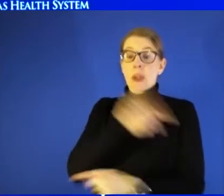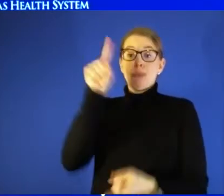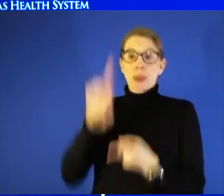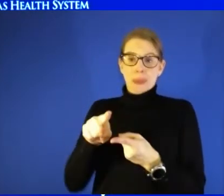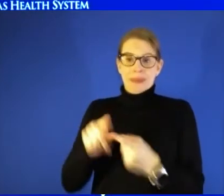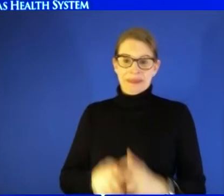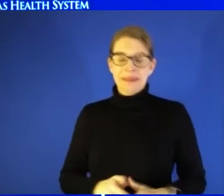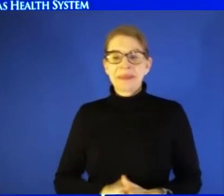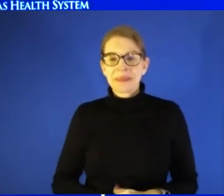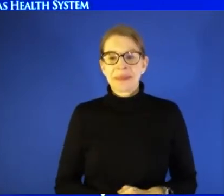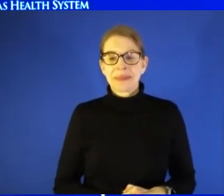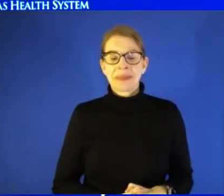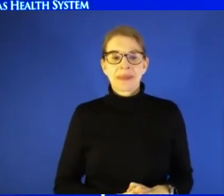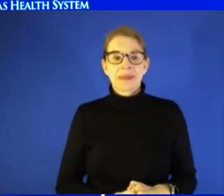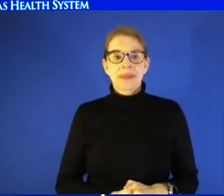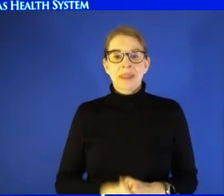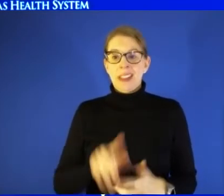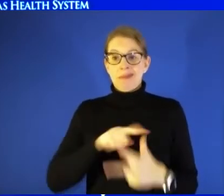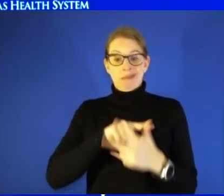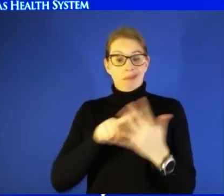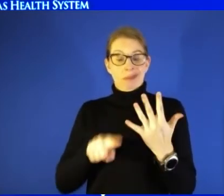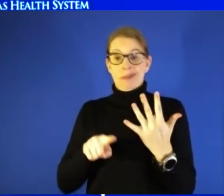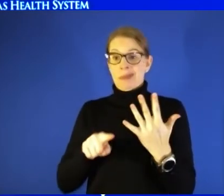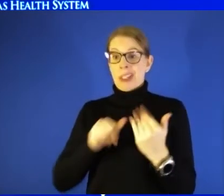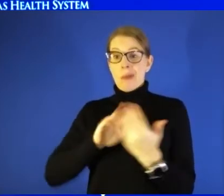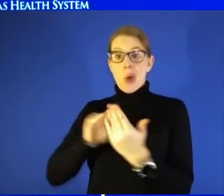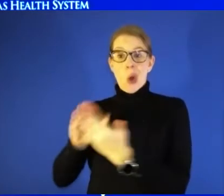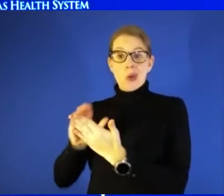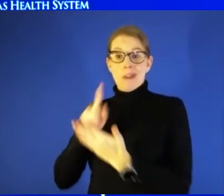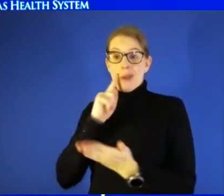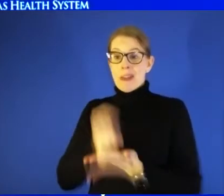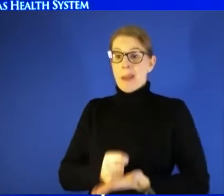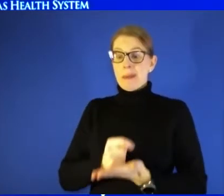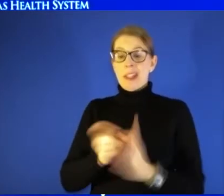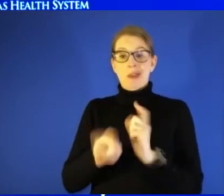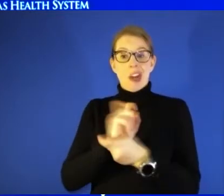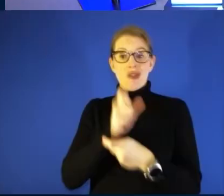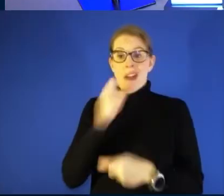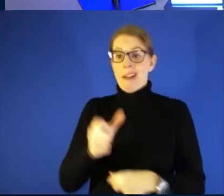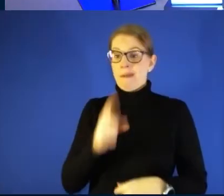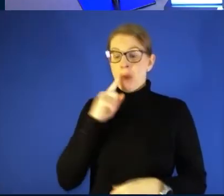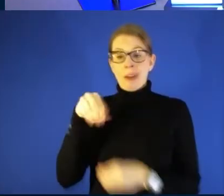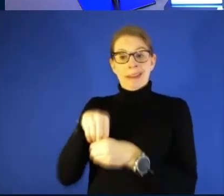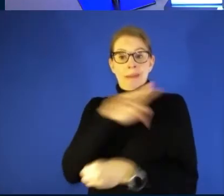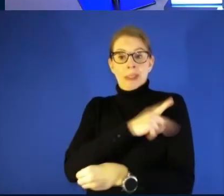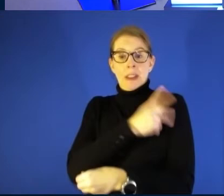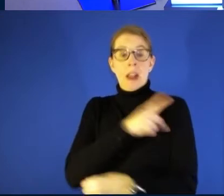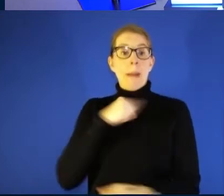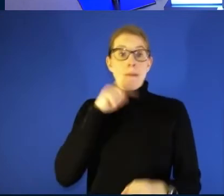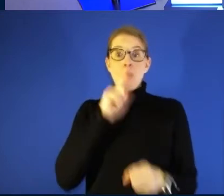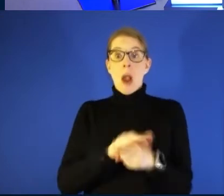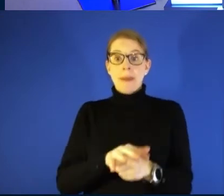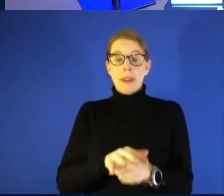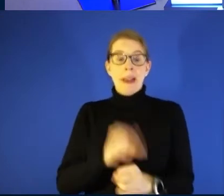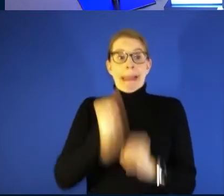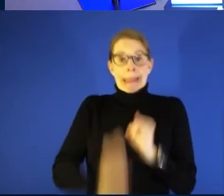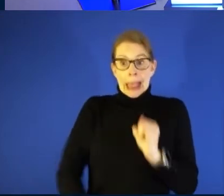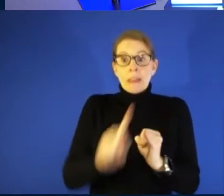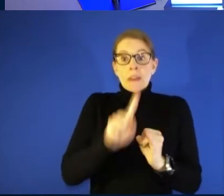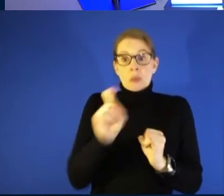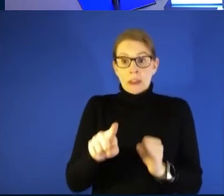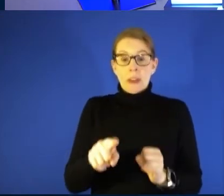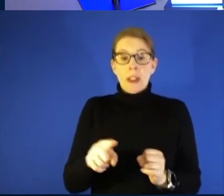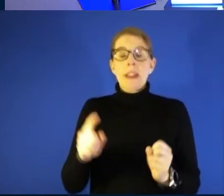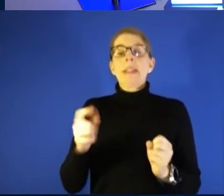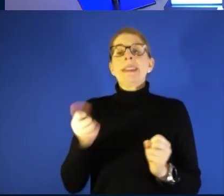which really have not changed as far as the inpatients go. Okay, now that I promise this is the last question, but I want to touch on it because we've had several people